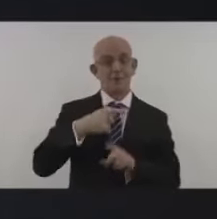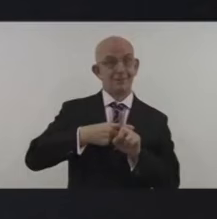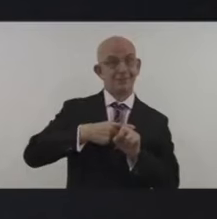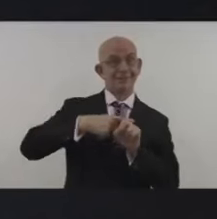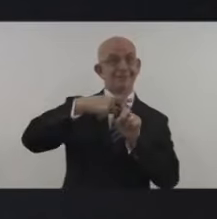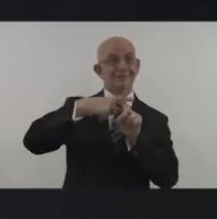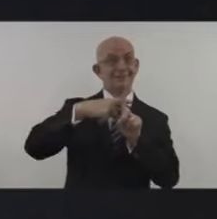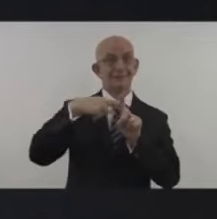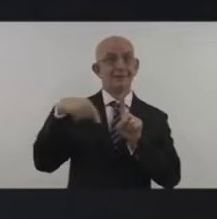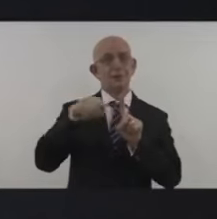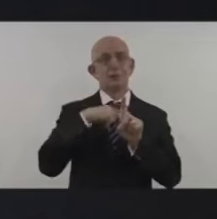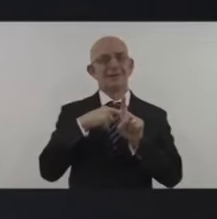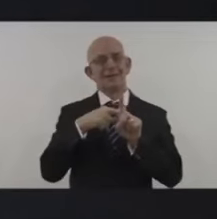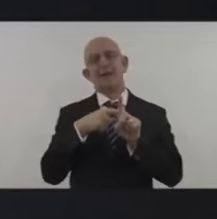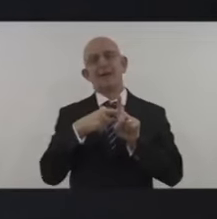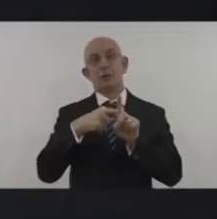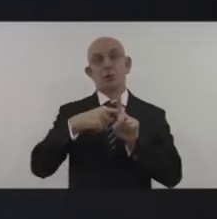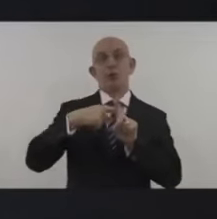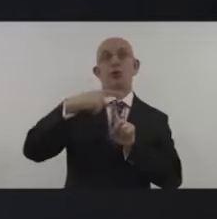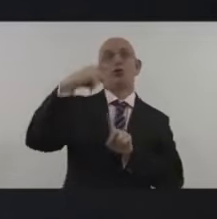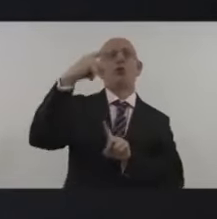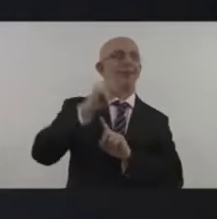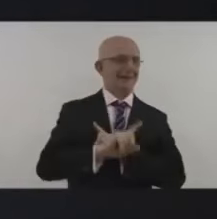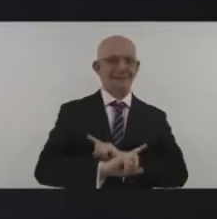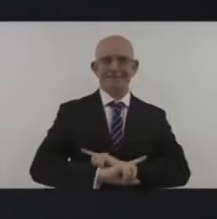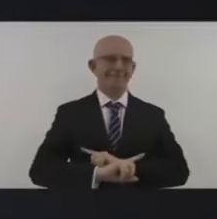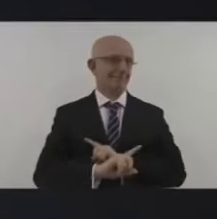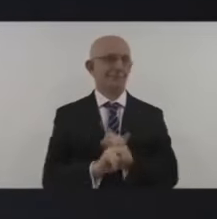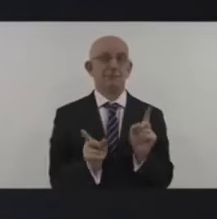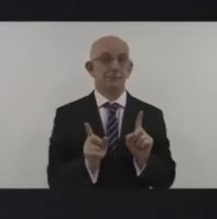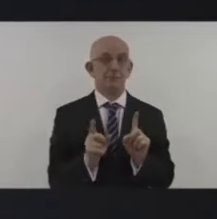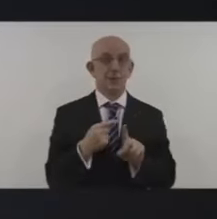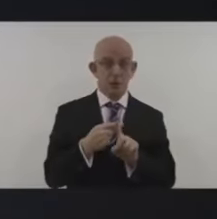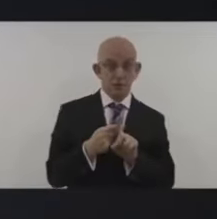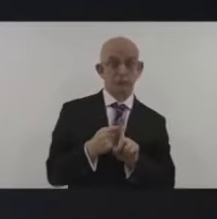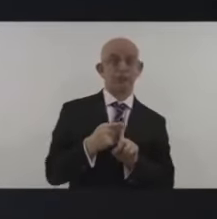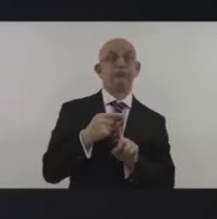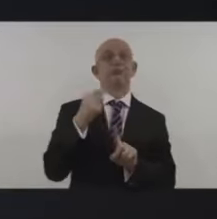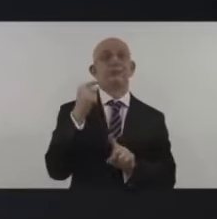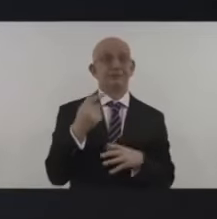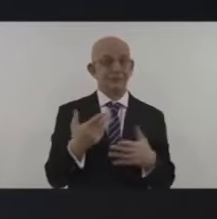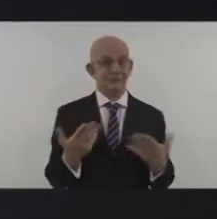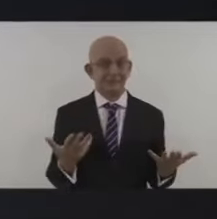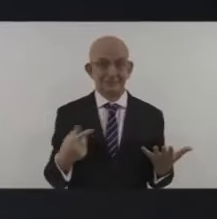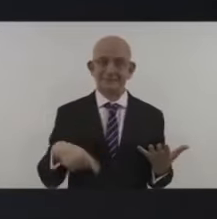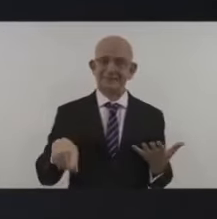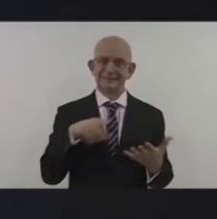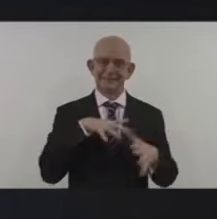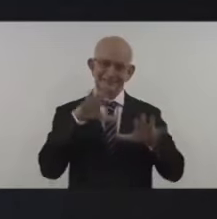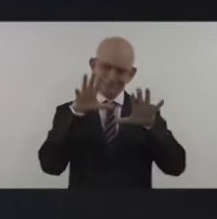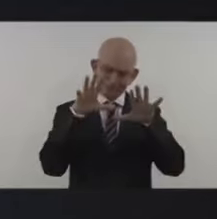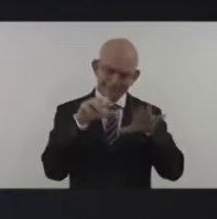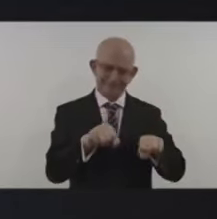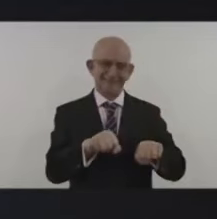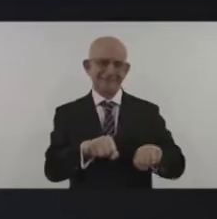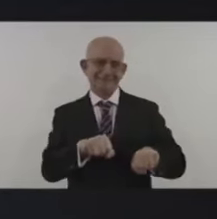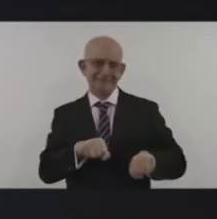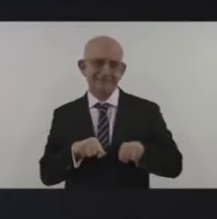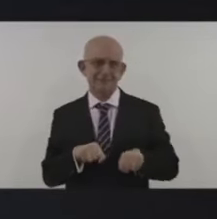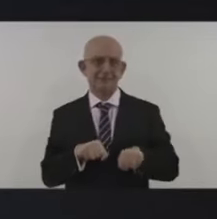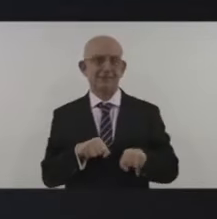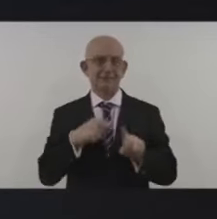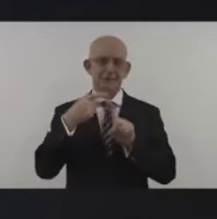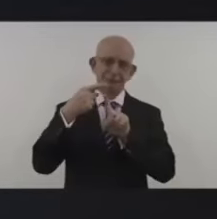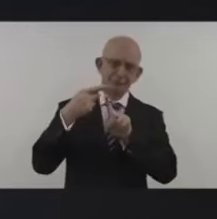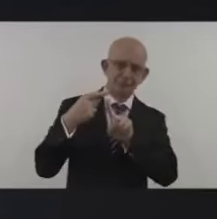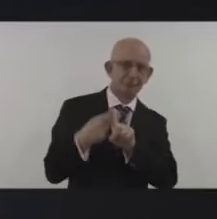back. Clean energy and infrastructure investment will reach $2 trillion